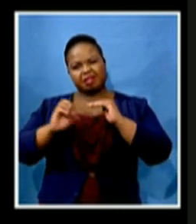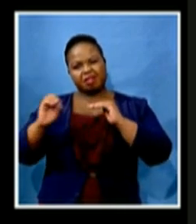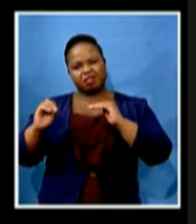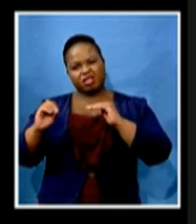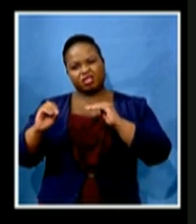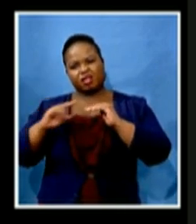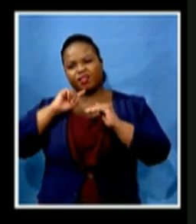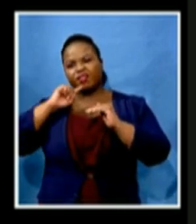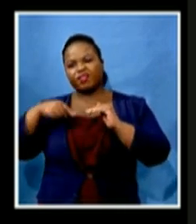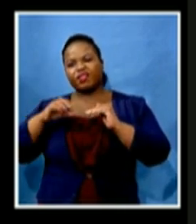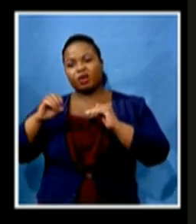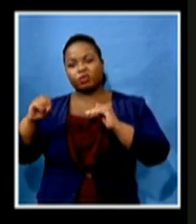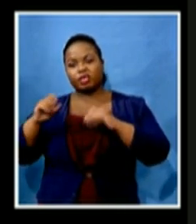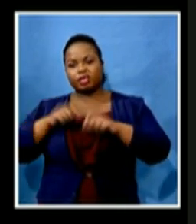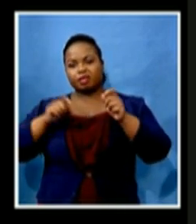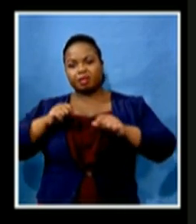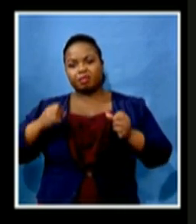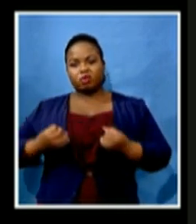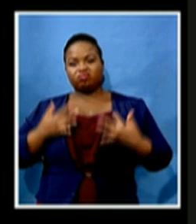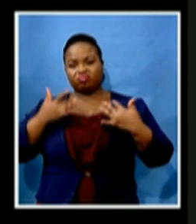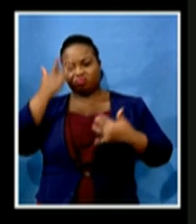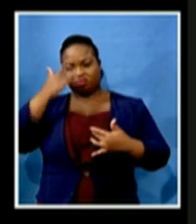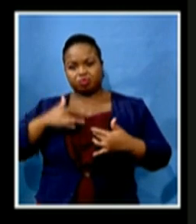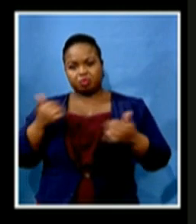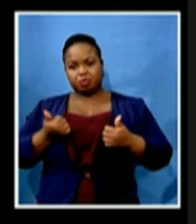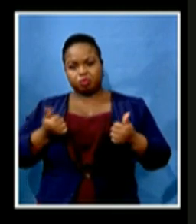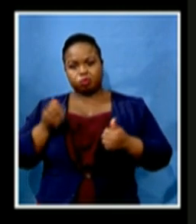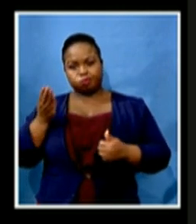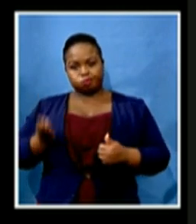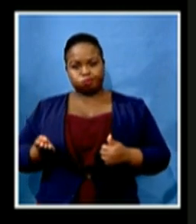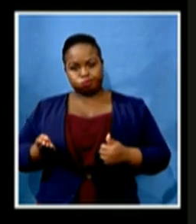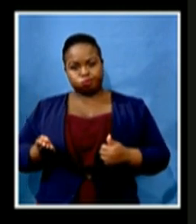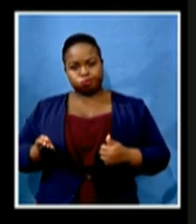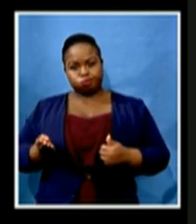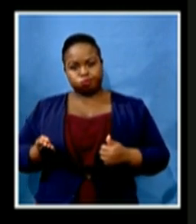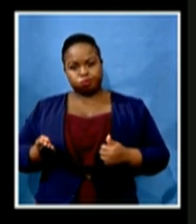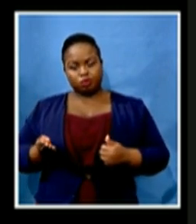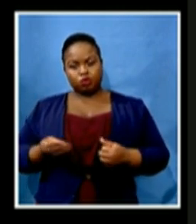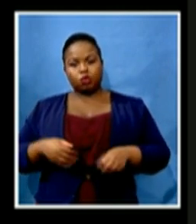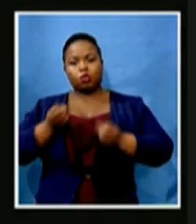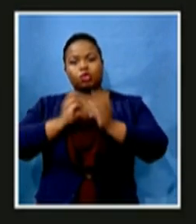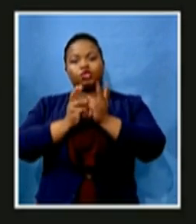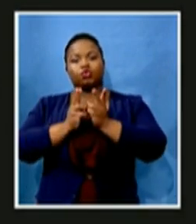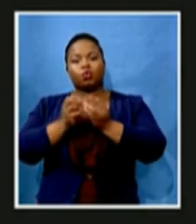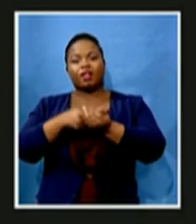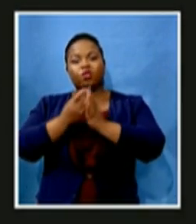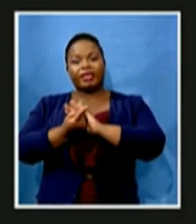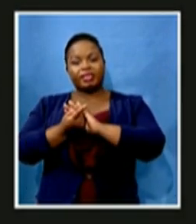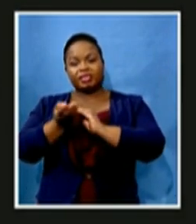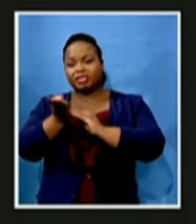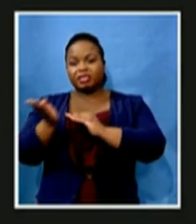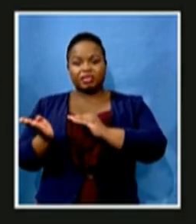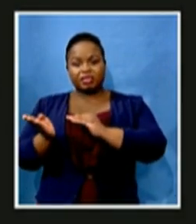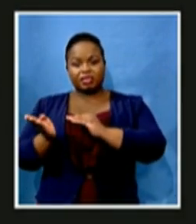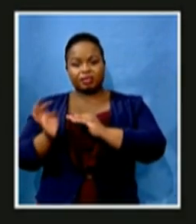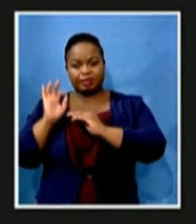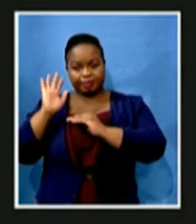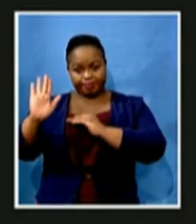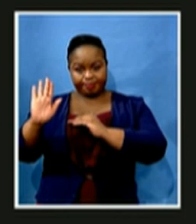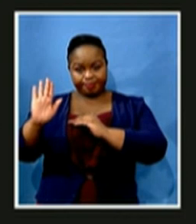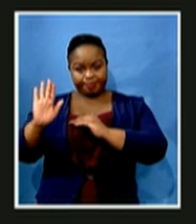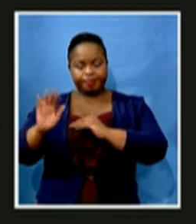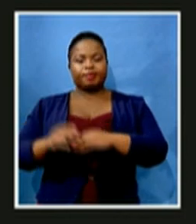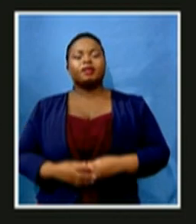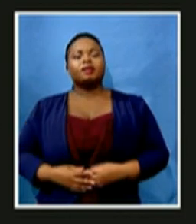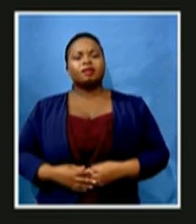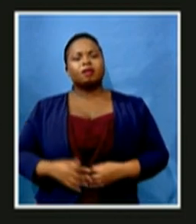That's over, however you want to count it, 12 weeks. Let's say, let's be conservative. If I just eyeball some of the